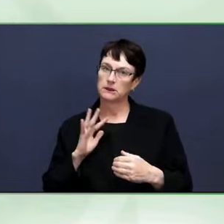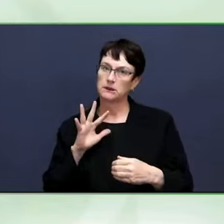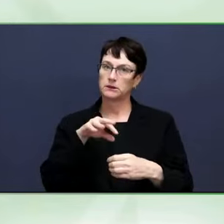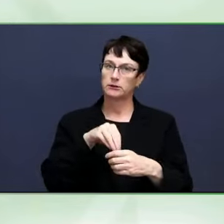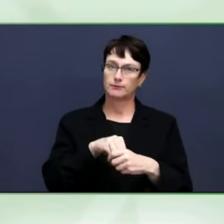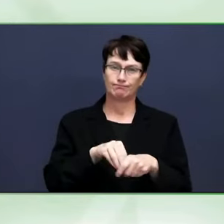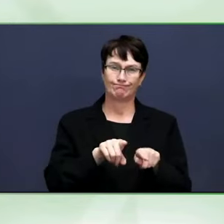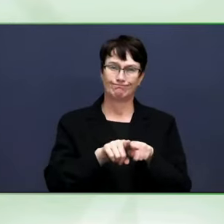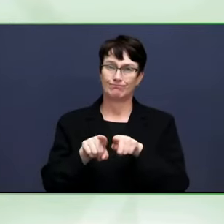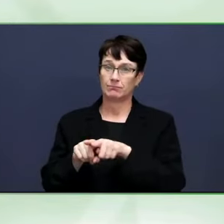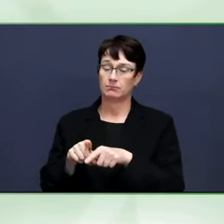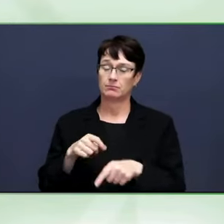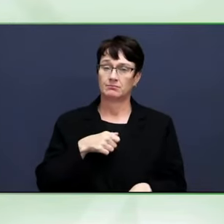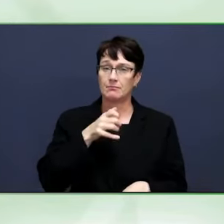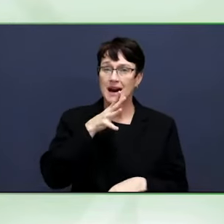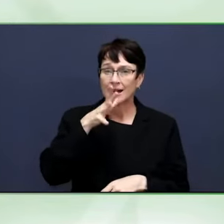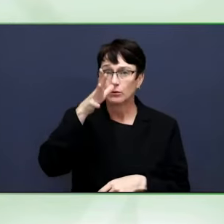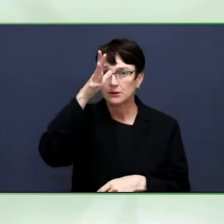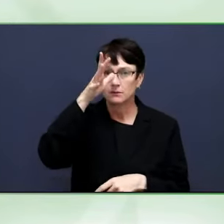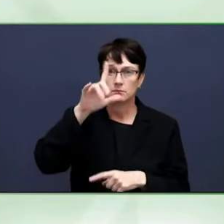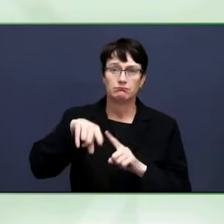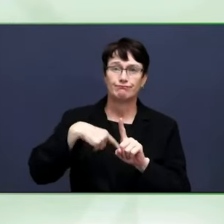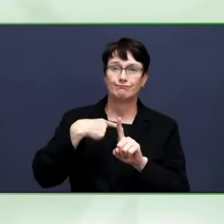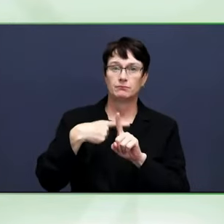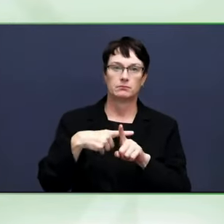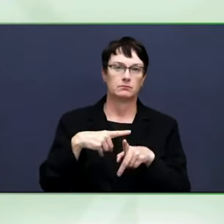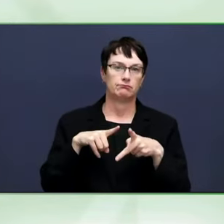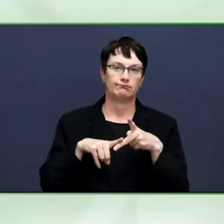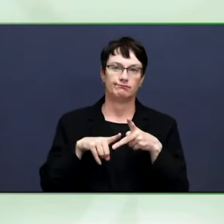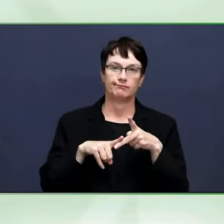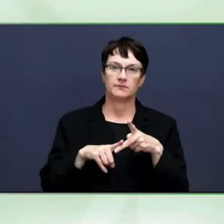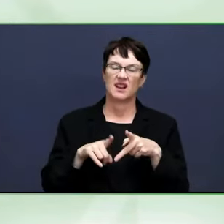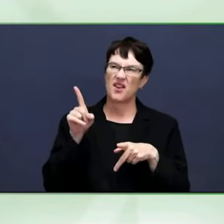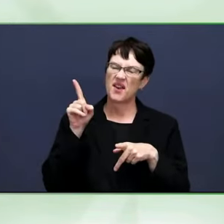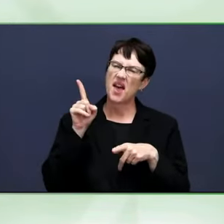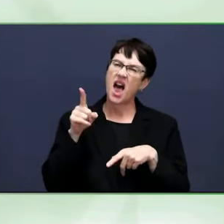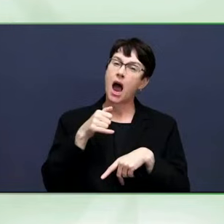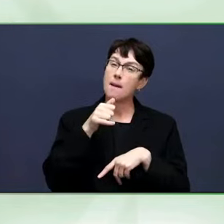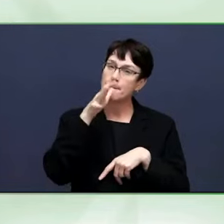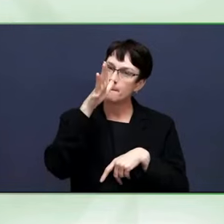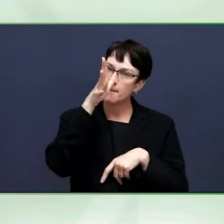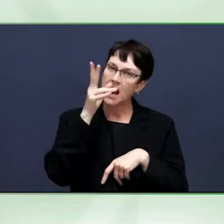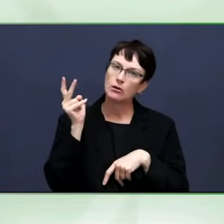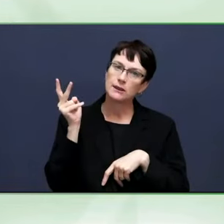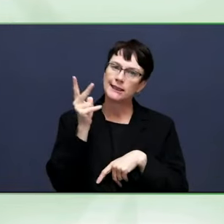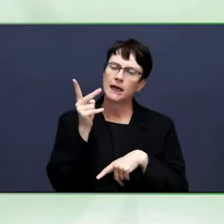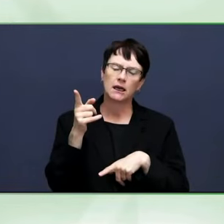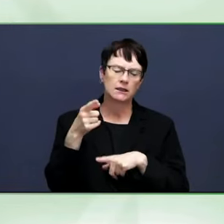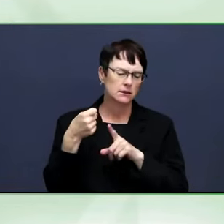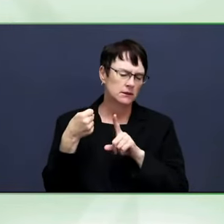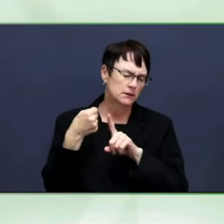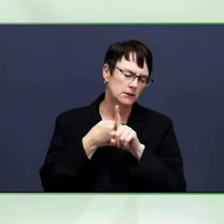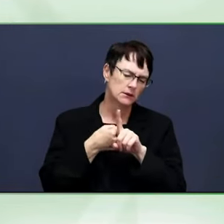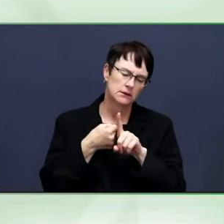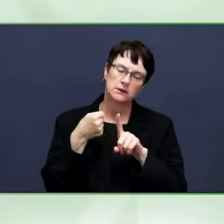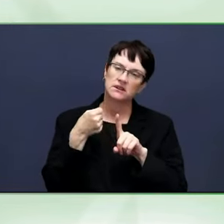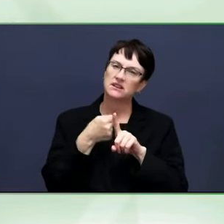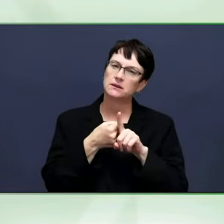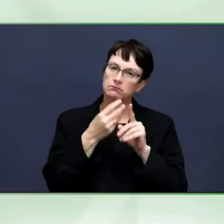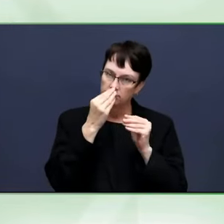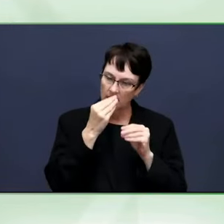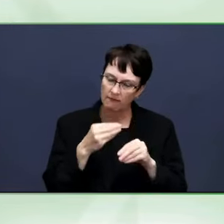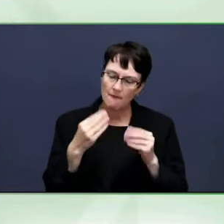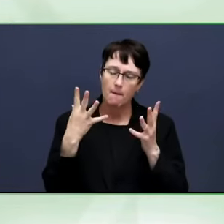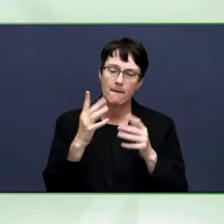professionally. In the words of a 1981 pamphlet on mainstreaming deaf children that my mom frequently